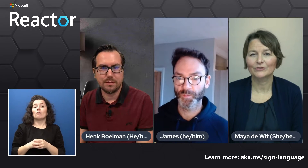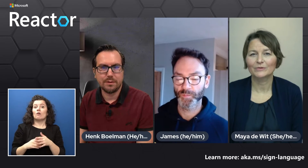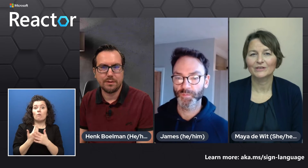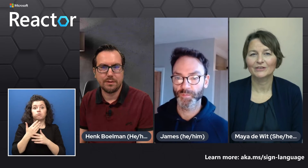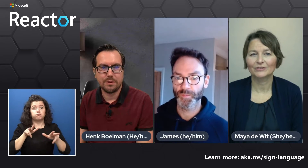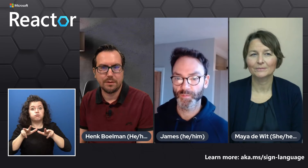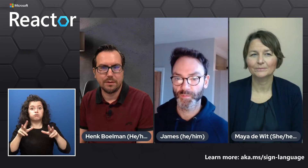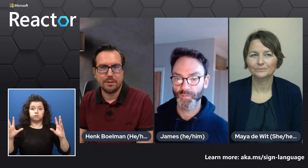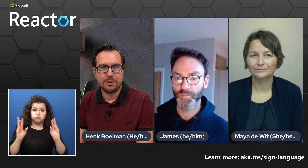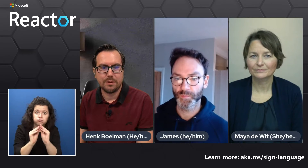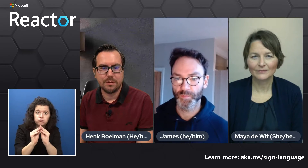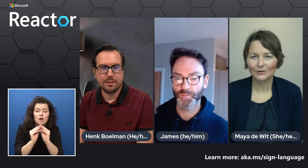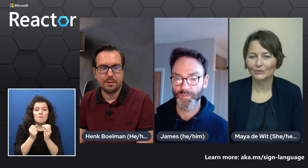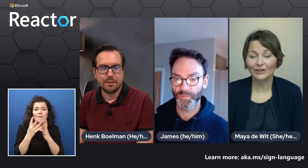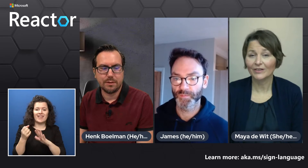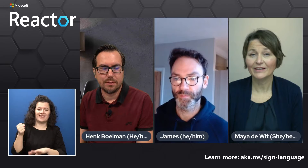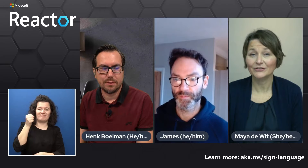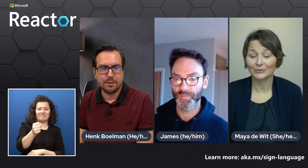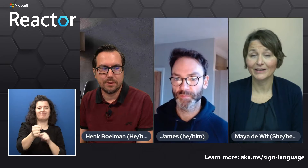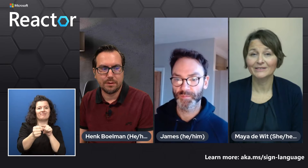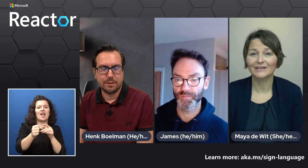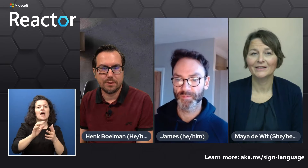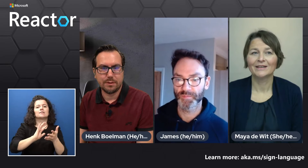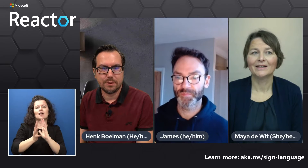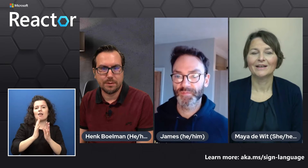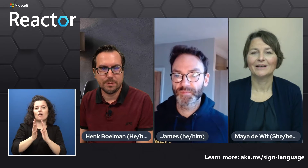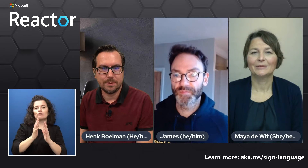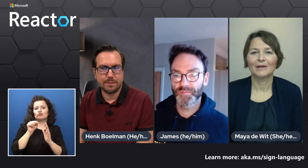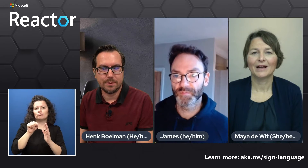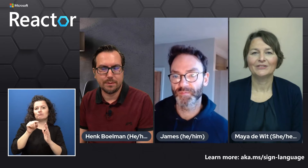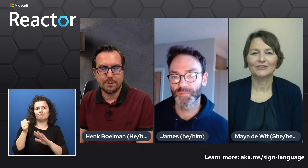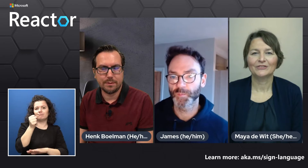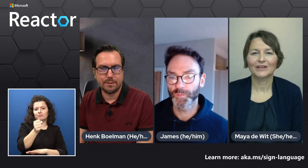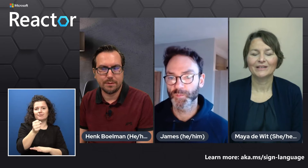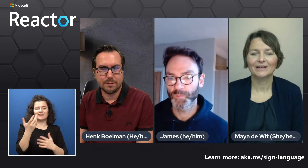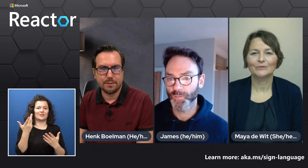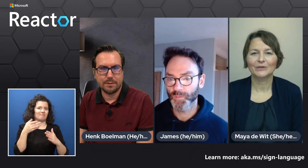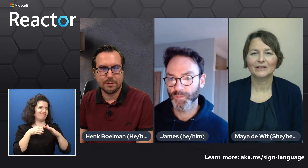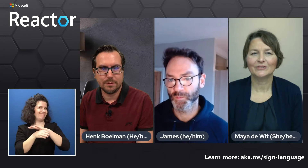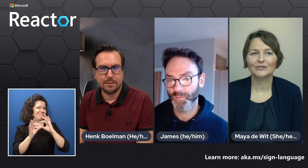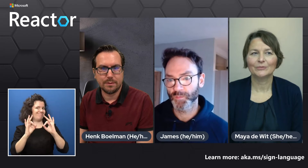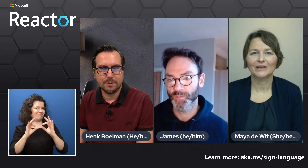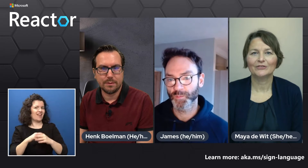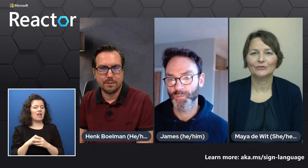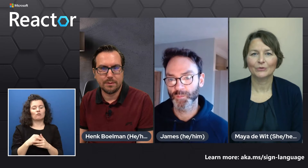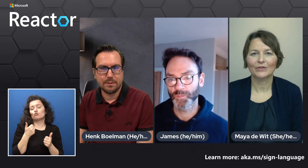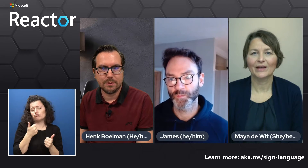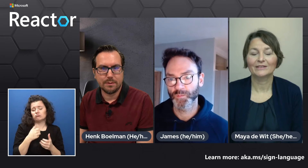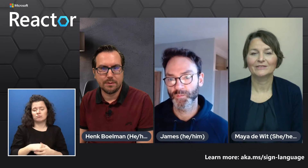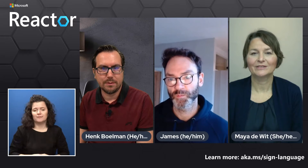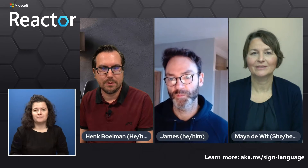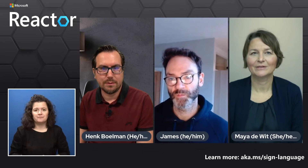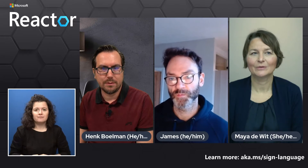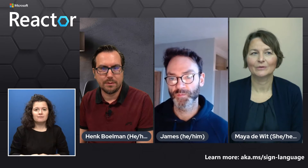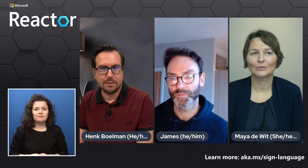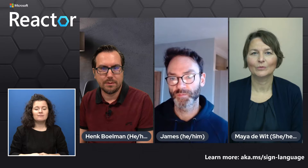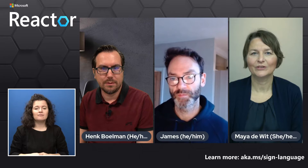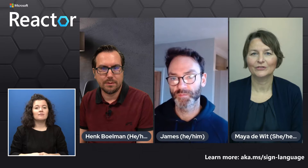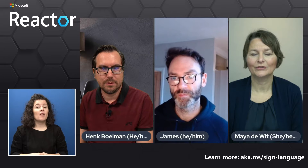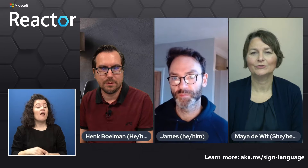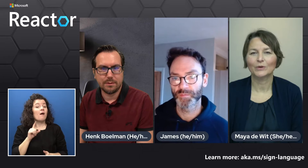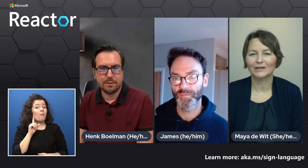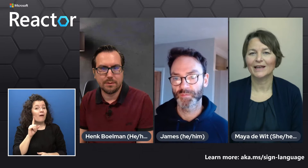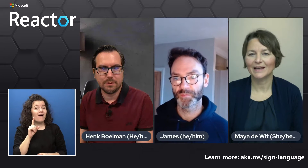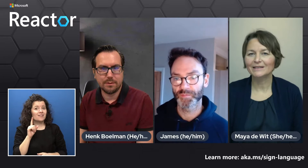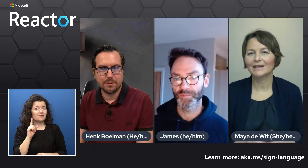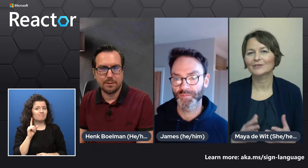language interpretation, which I think is great. I just think that we need to make sure that we